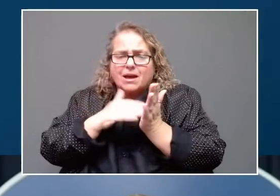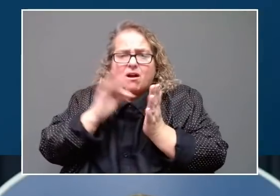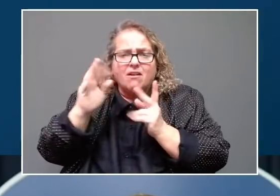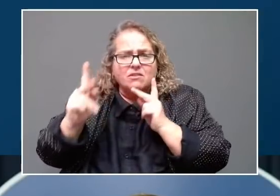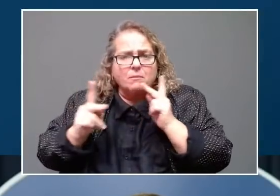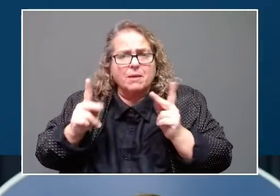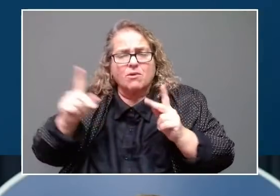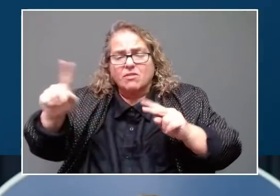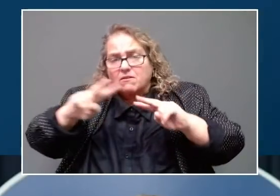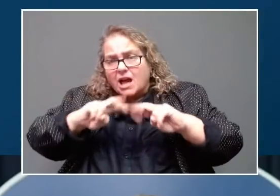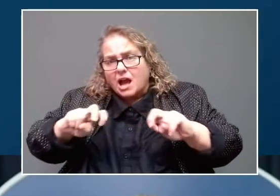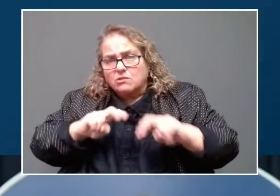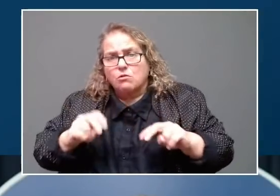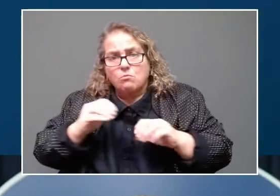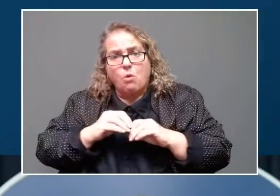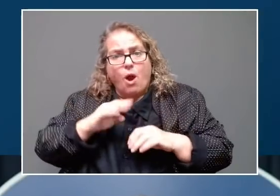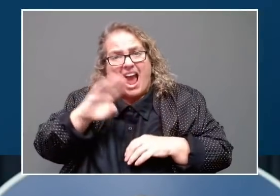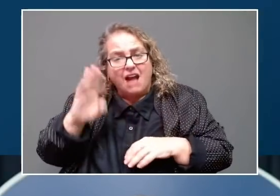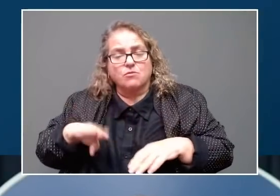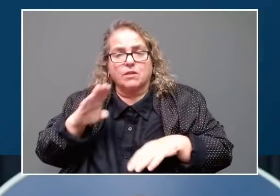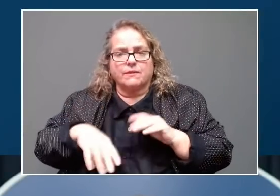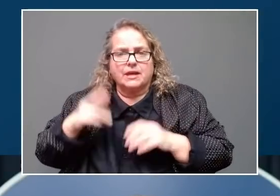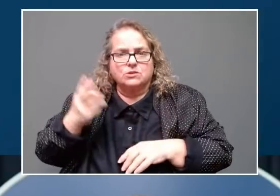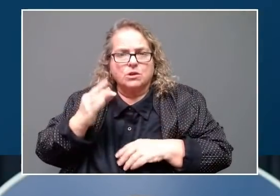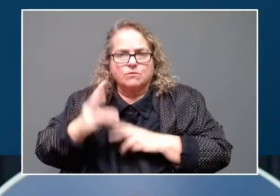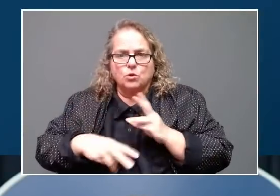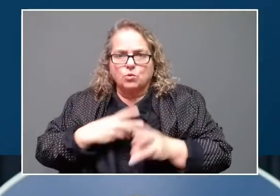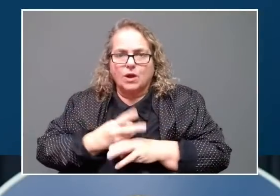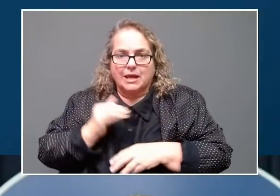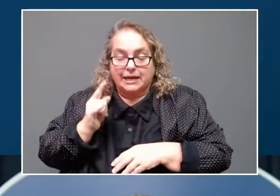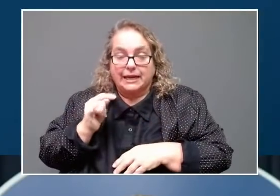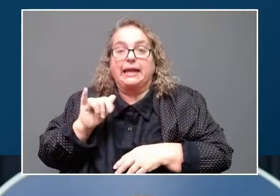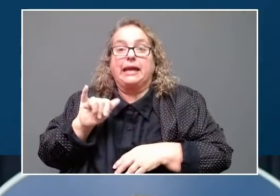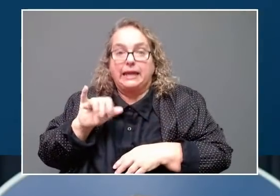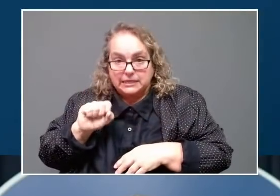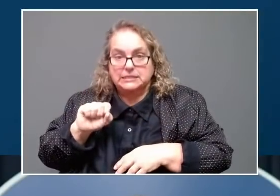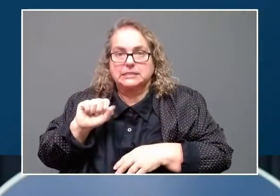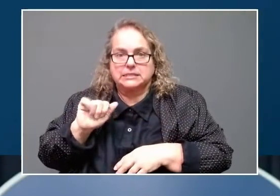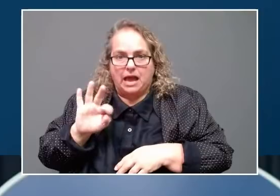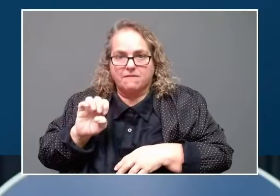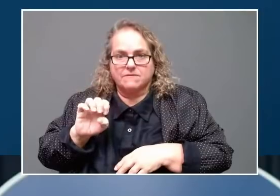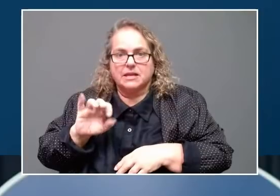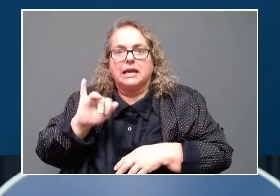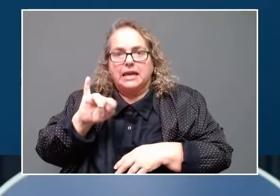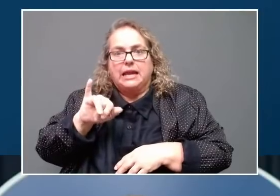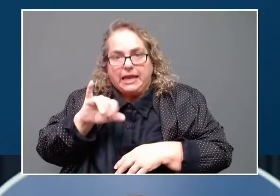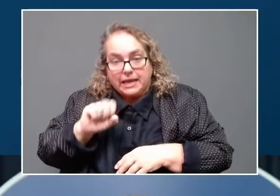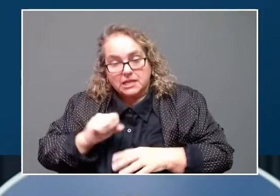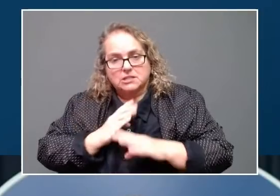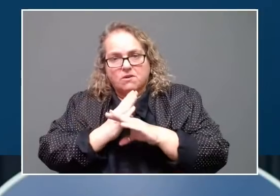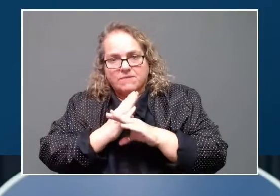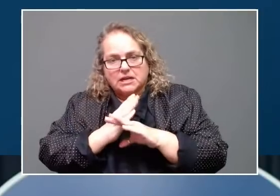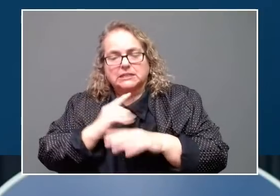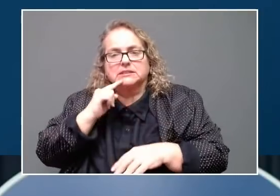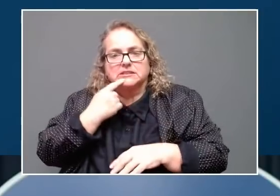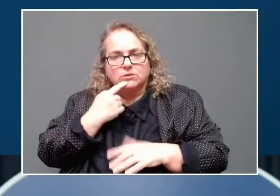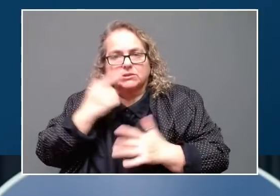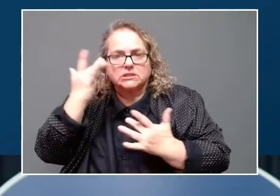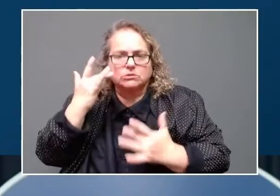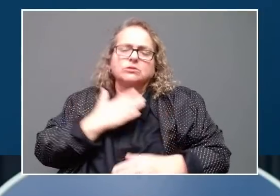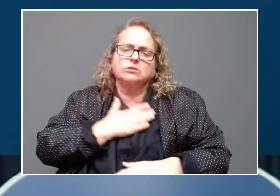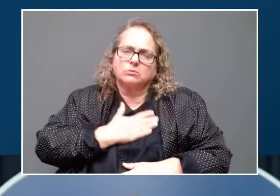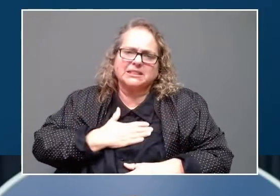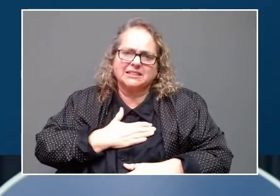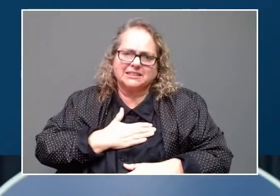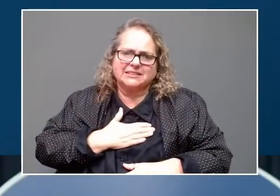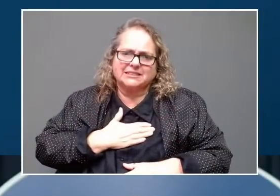in the history of the world. It is safe. It is preventing serious illness. Please get vaccinated.